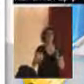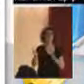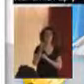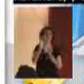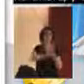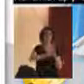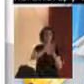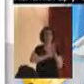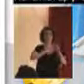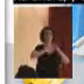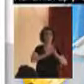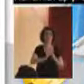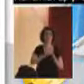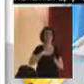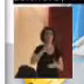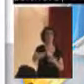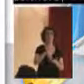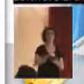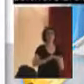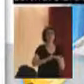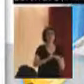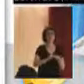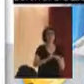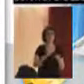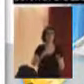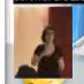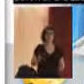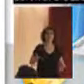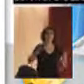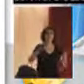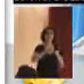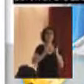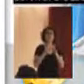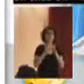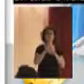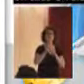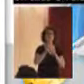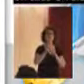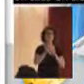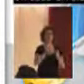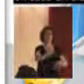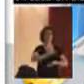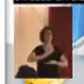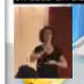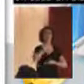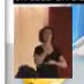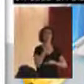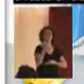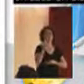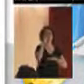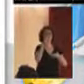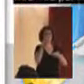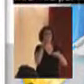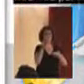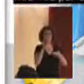interviews with people and the use of mobile telephony. And the first conclusion is that touch mobile